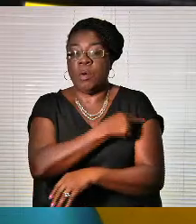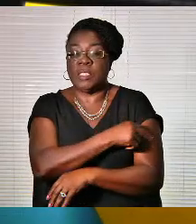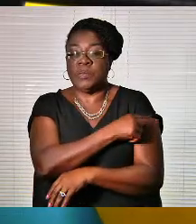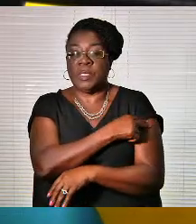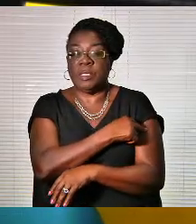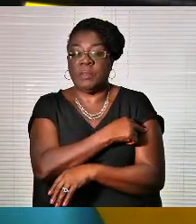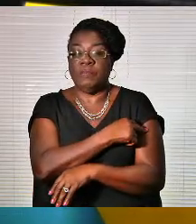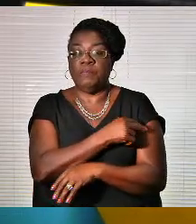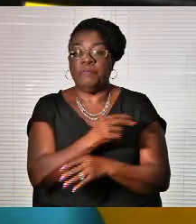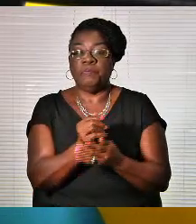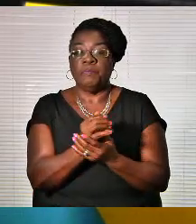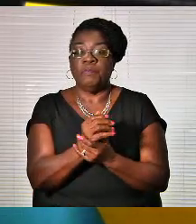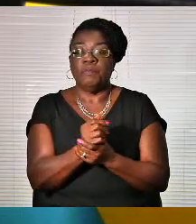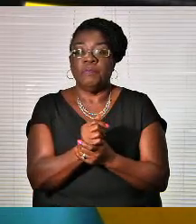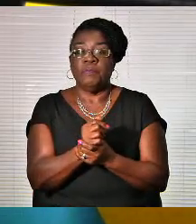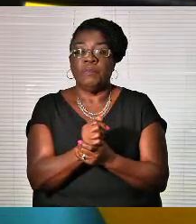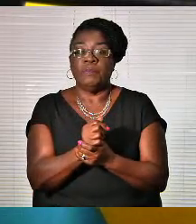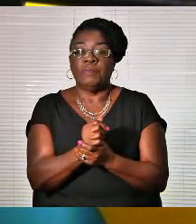My fellow Bahamians,